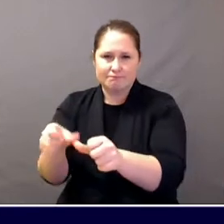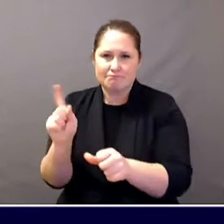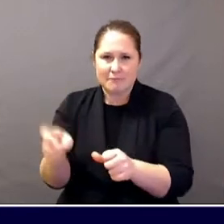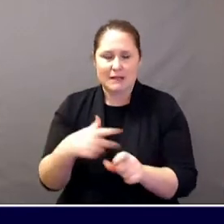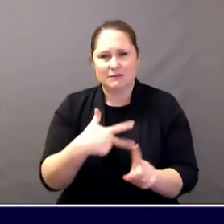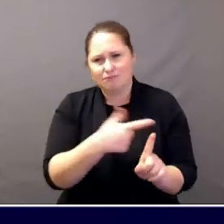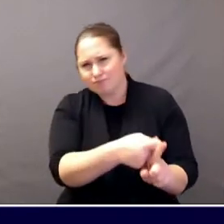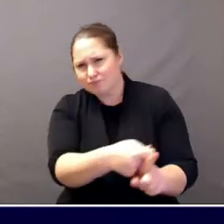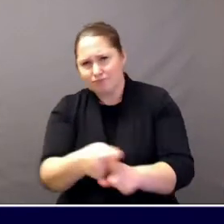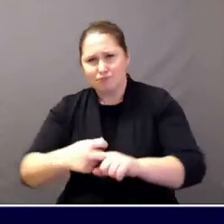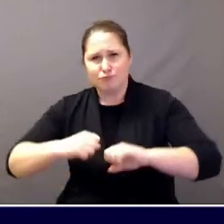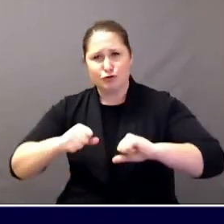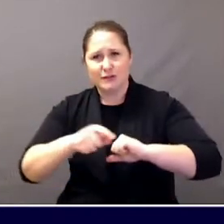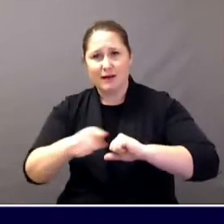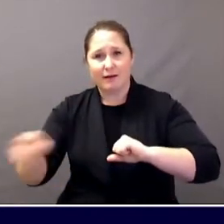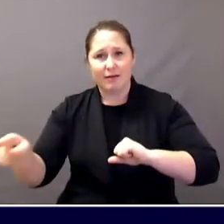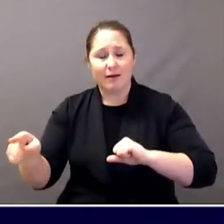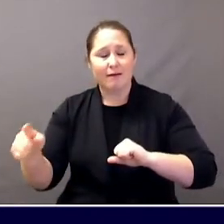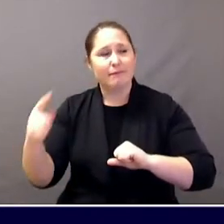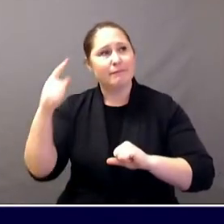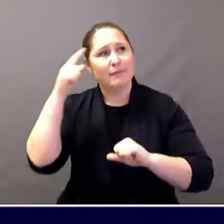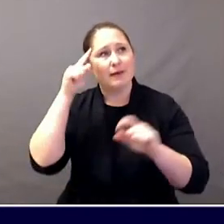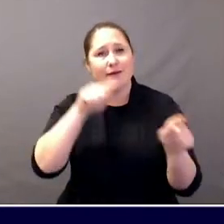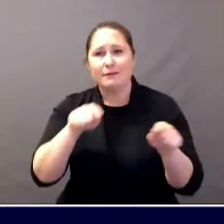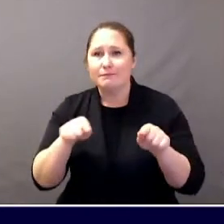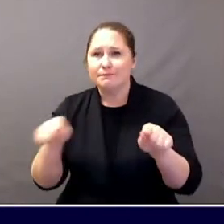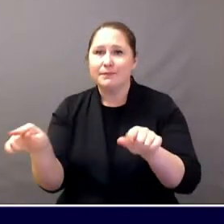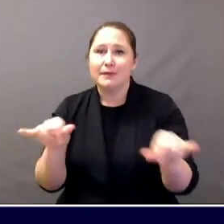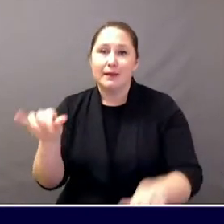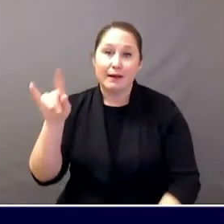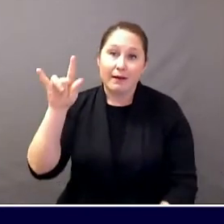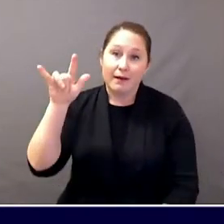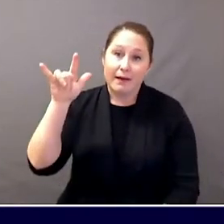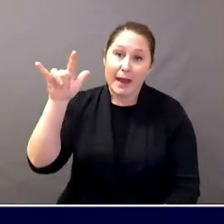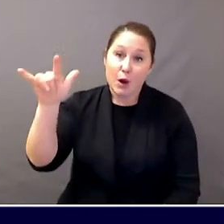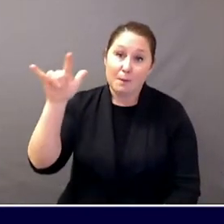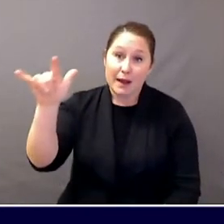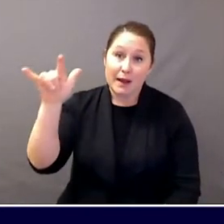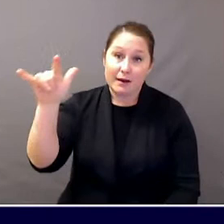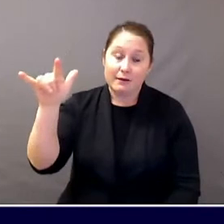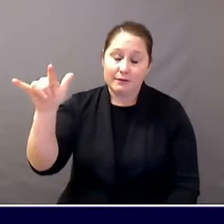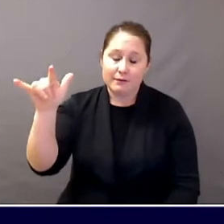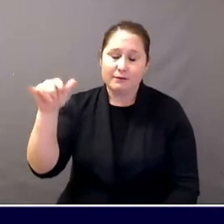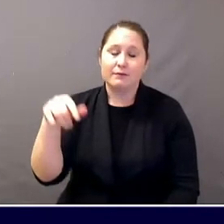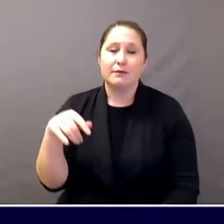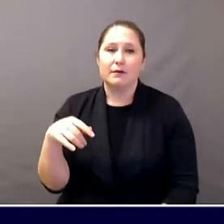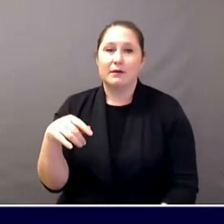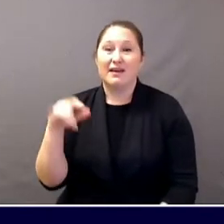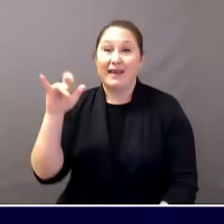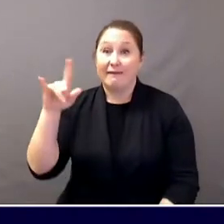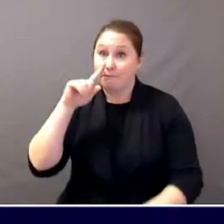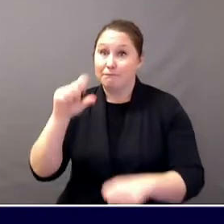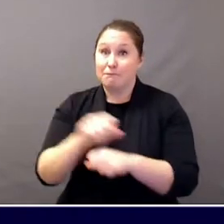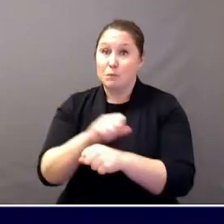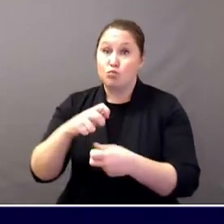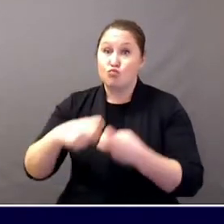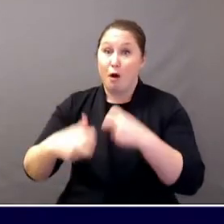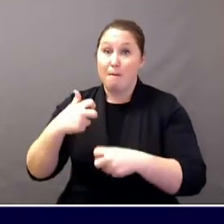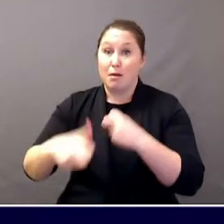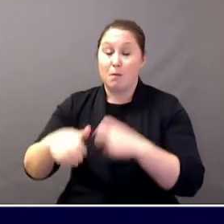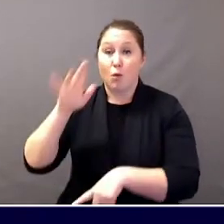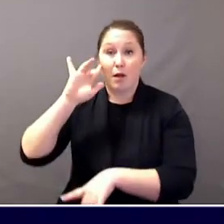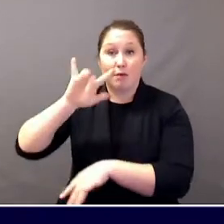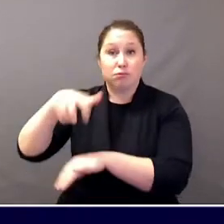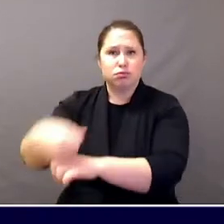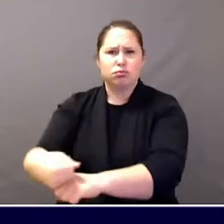you're responsible for someone else. You get on the plane and they tell you, put your mask on first so you can then take care of others. That's why